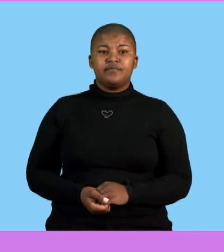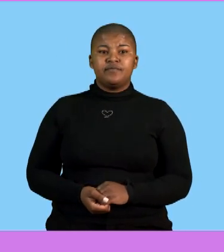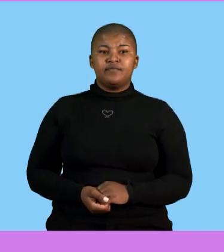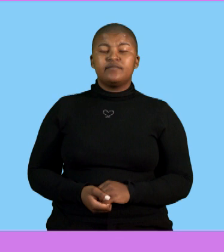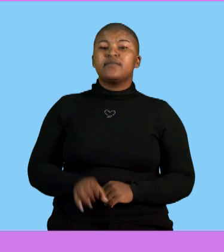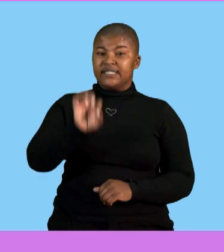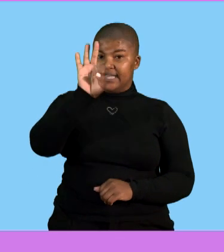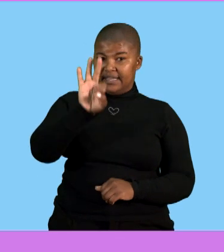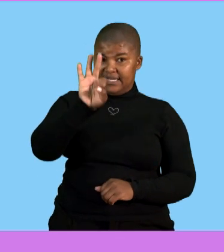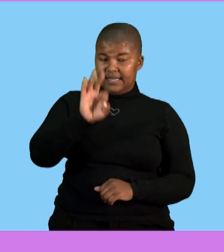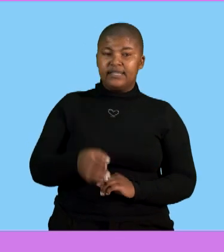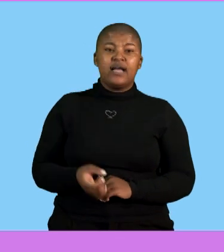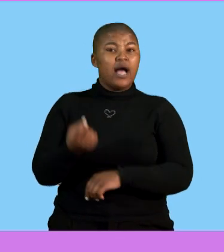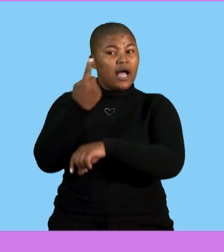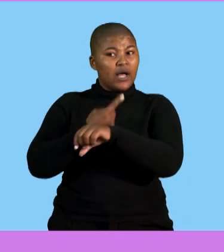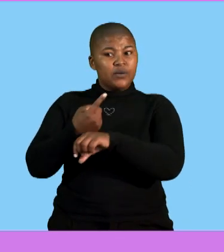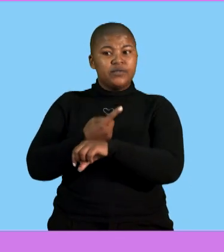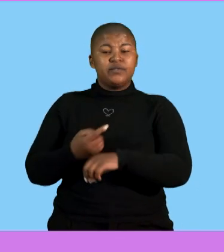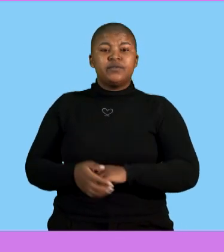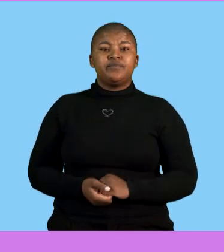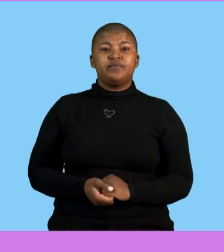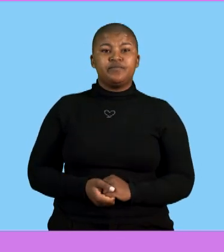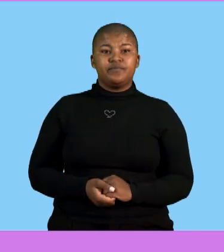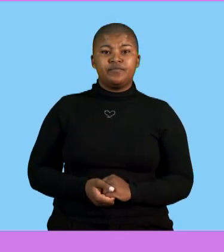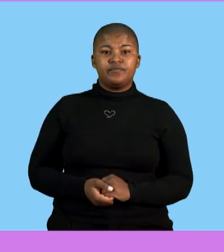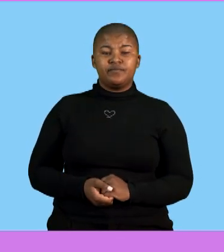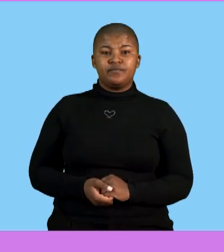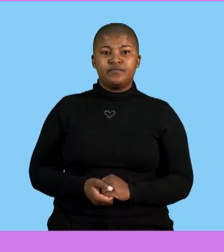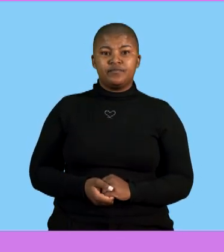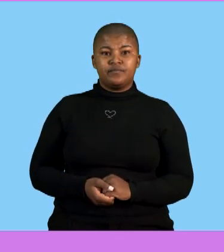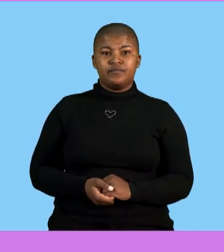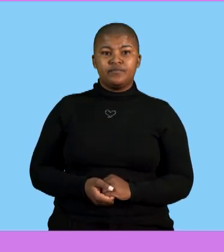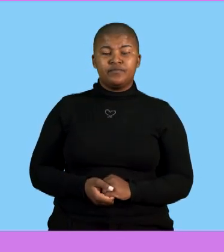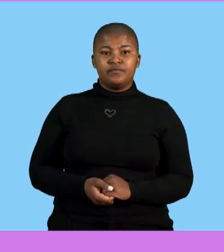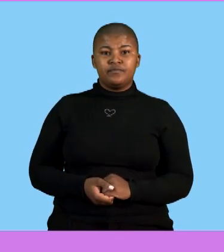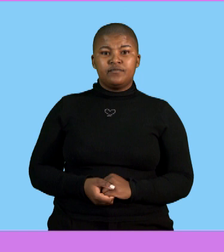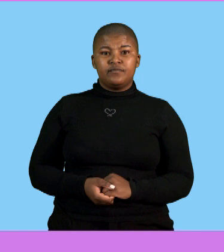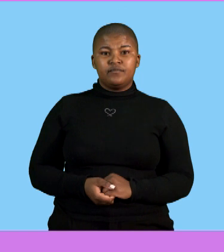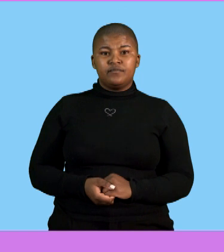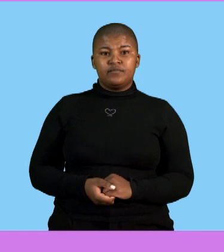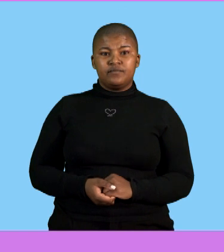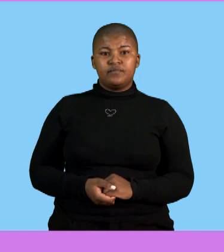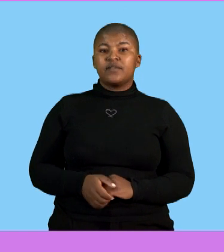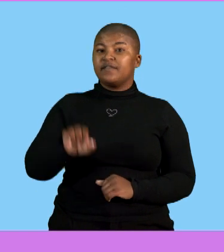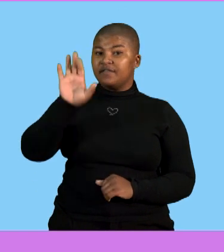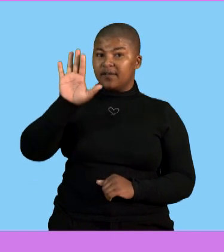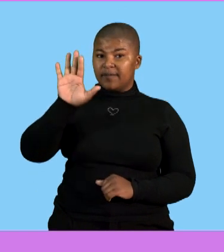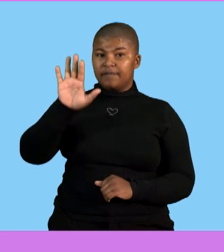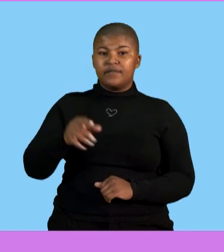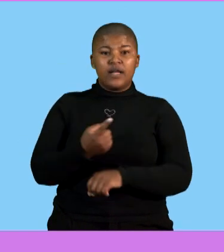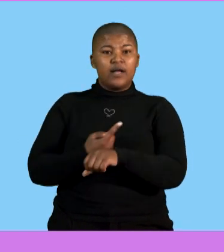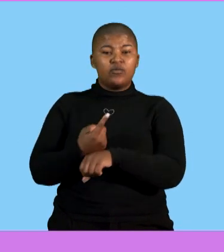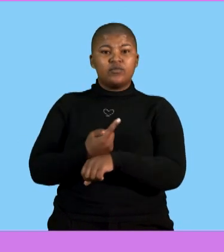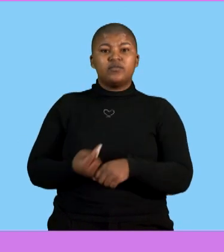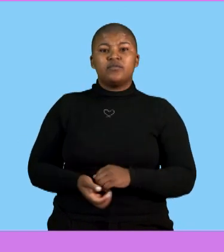table. Then we have 3 hours, so here it will be 6. So we have